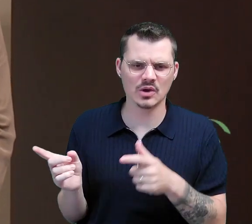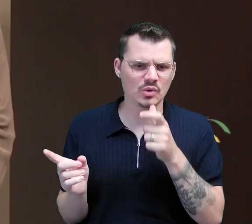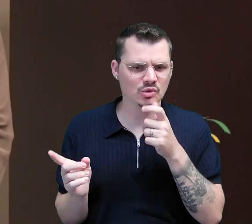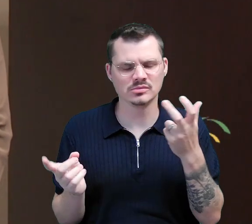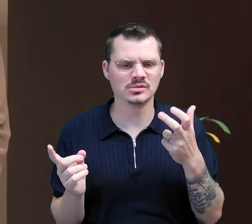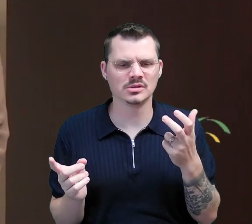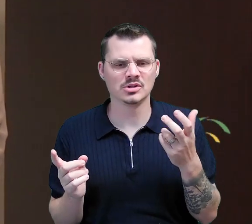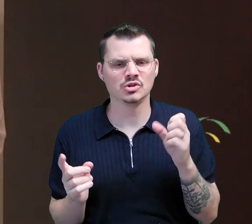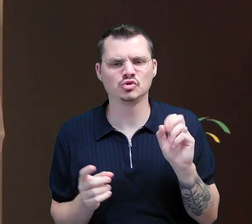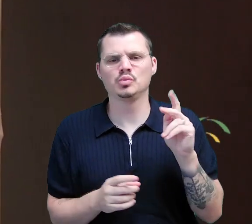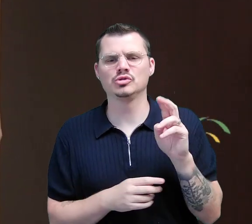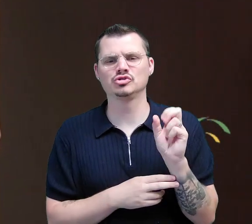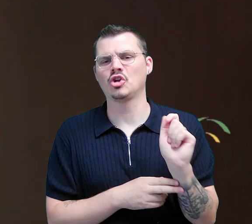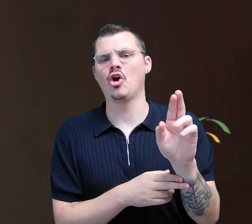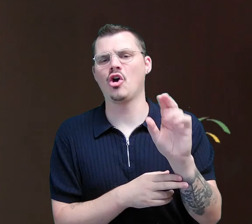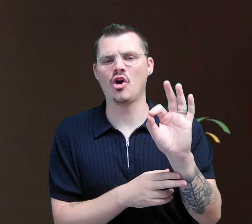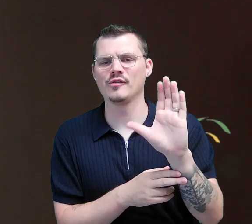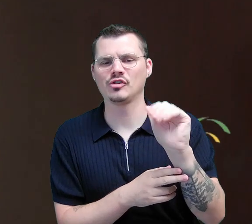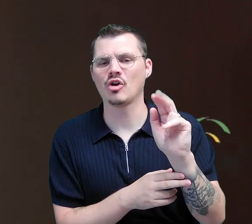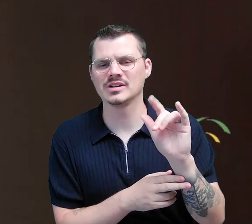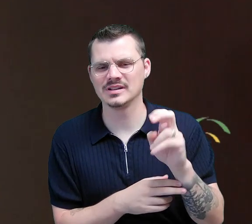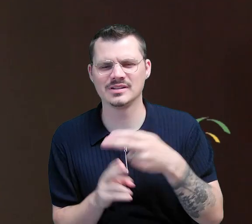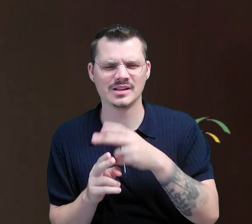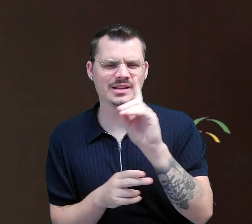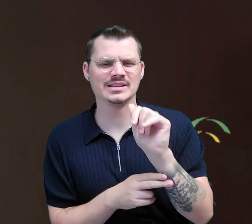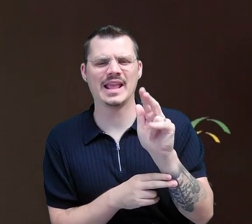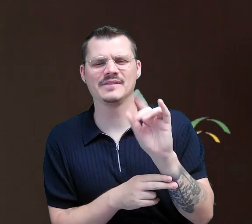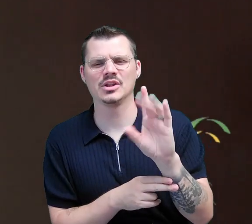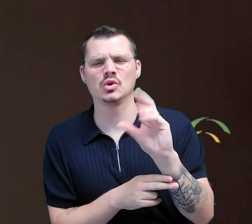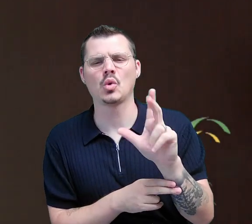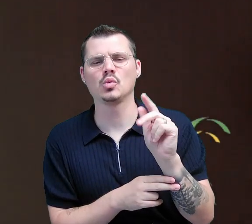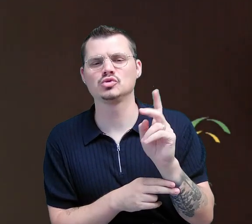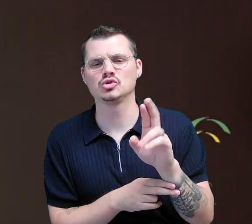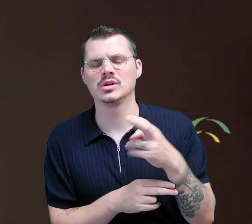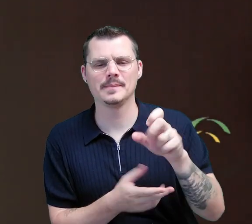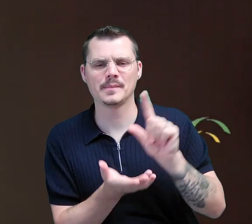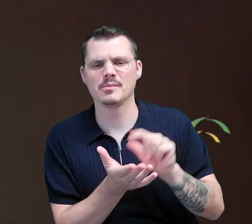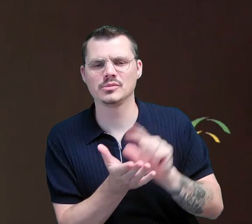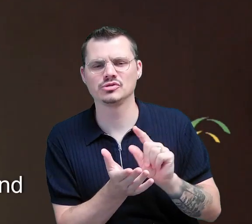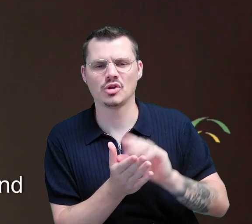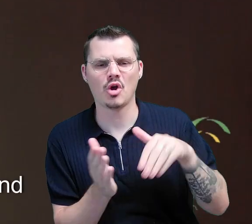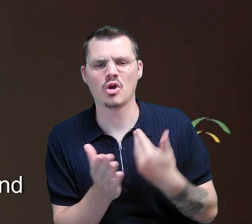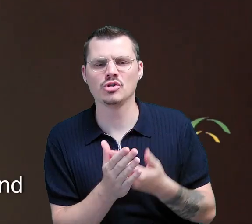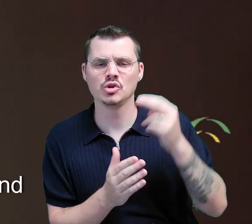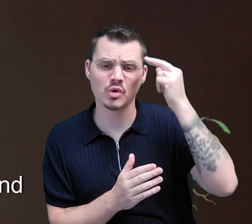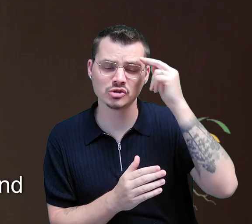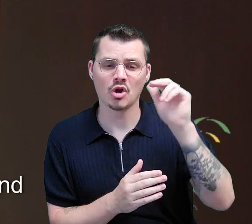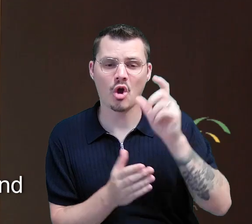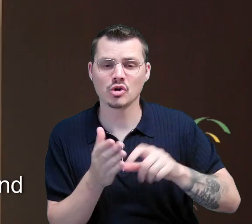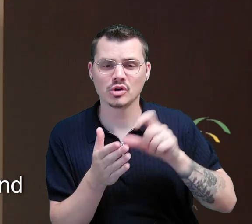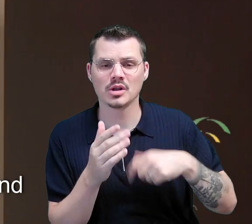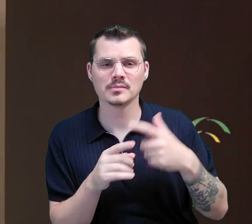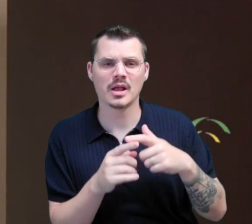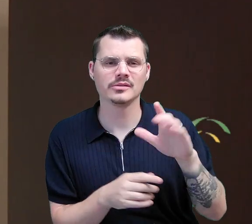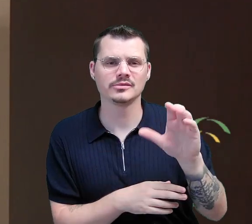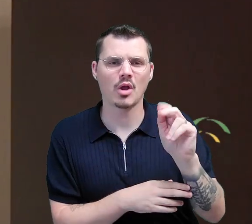like the superstar of carnitine. His name's David Coulter. He published all the neurology articles about